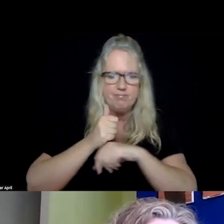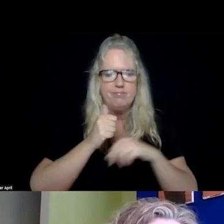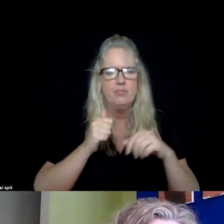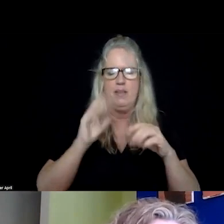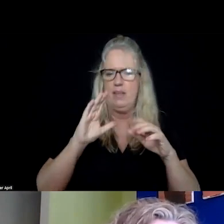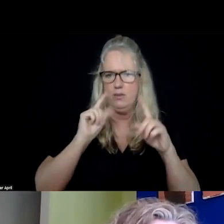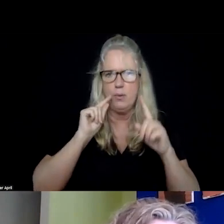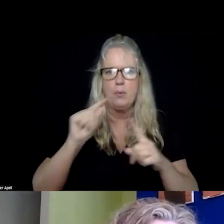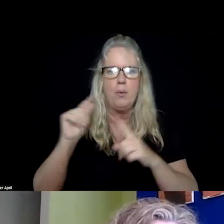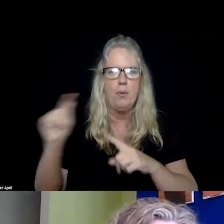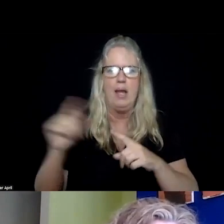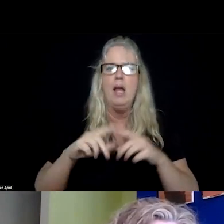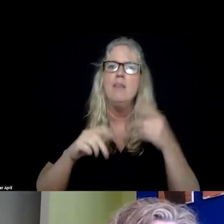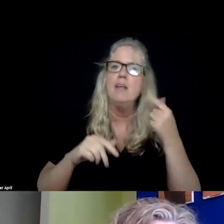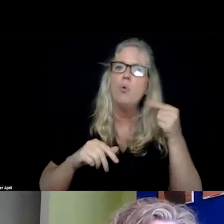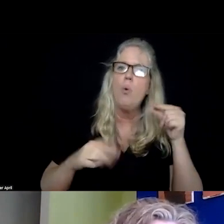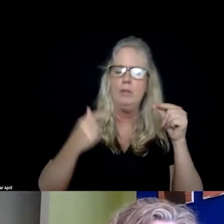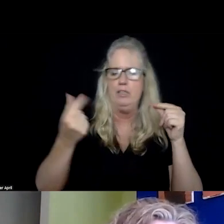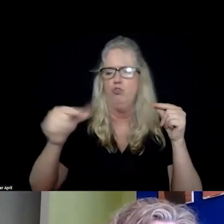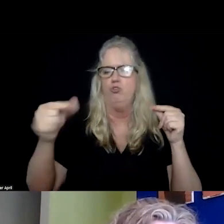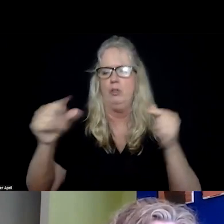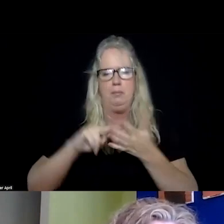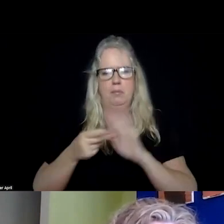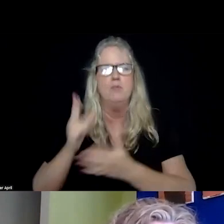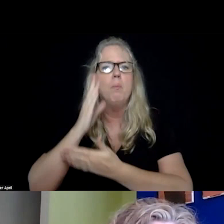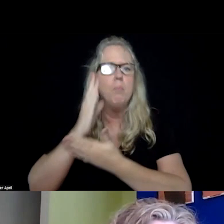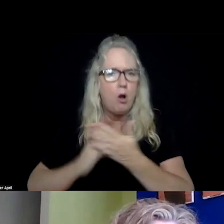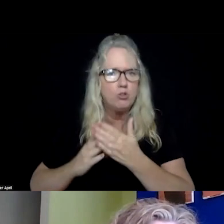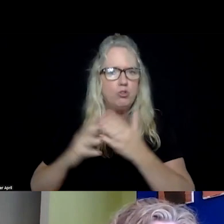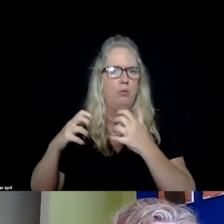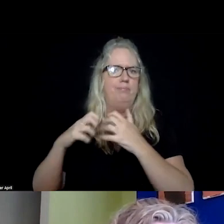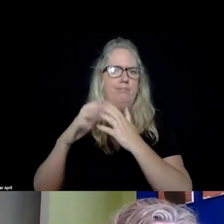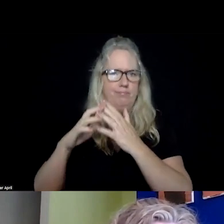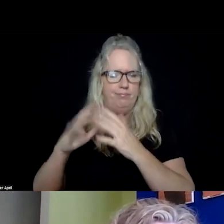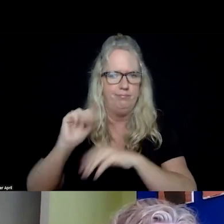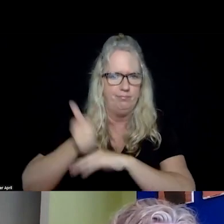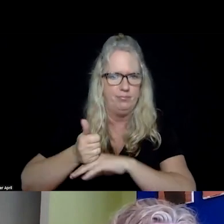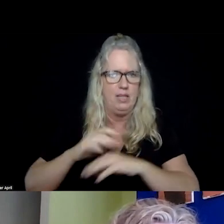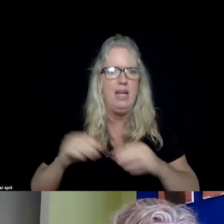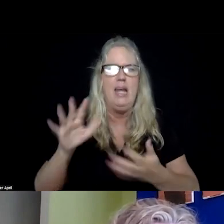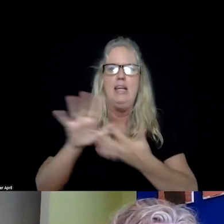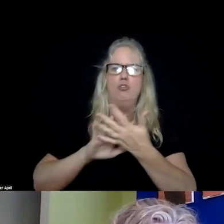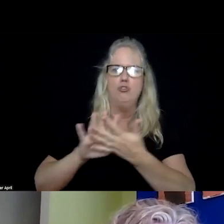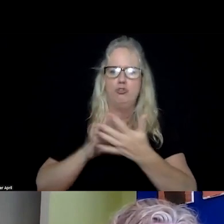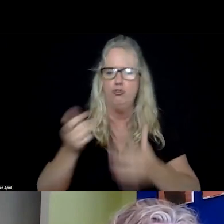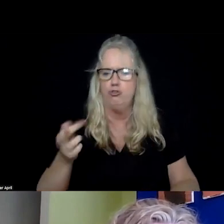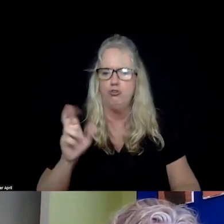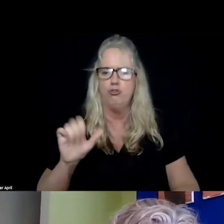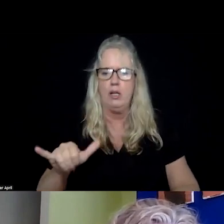gold, and the green is the partial 988 implementation enacted. And then the gray is more of